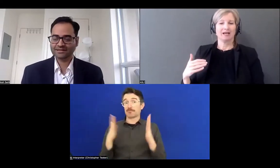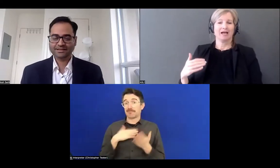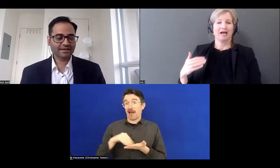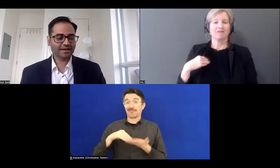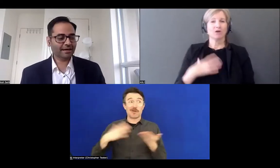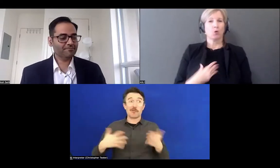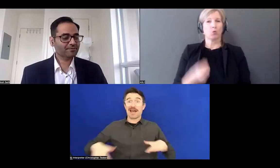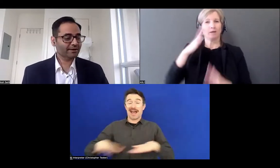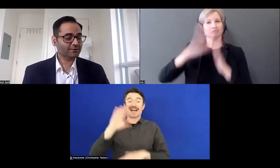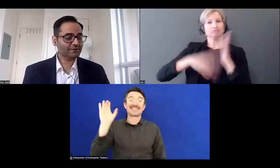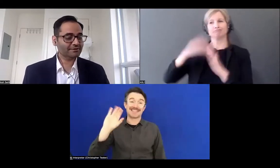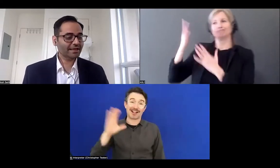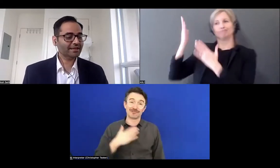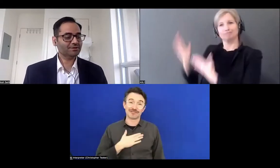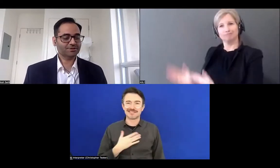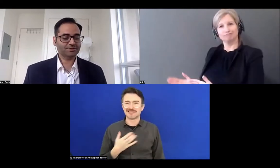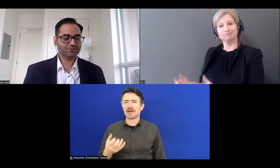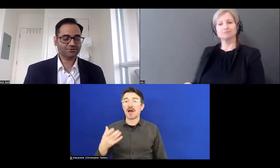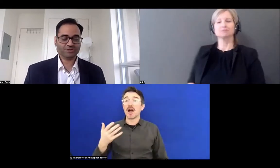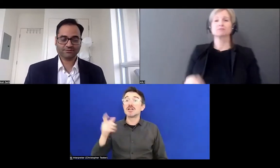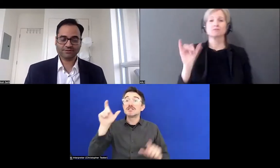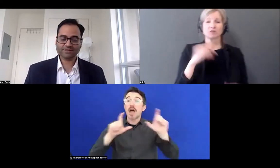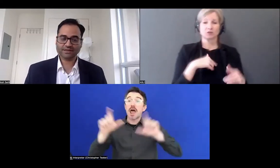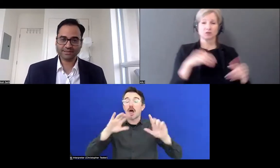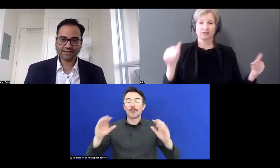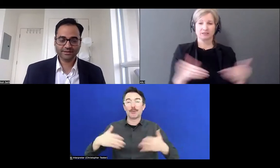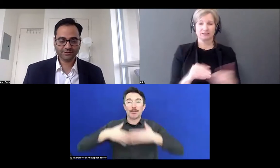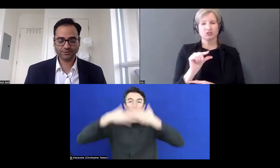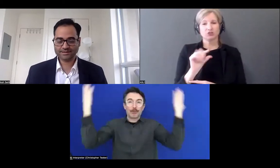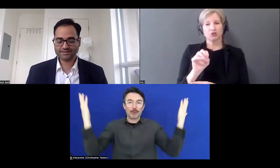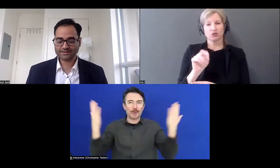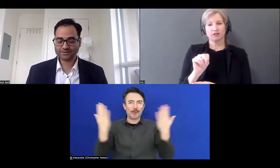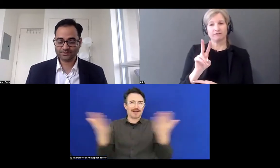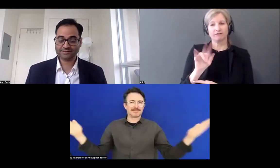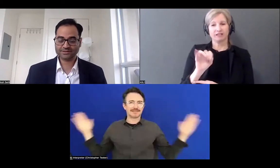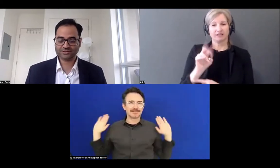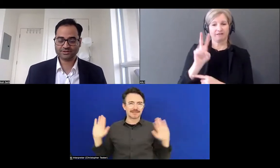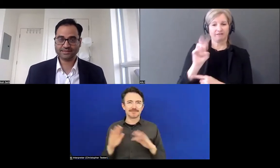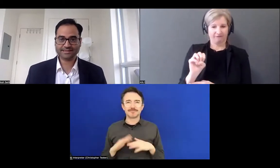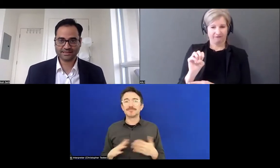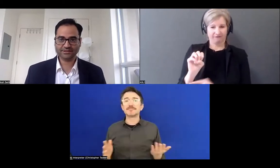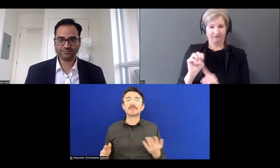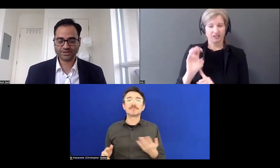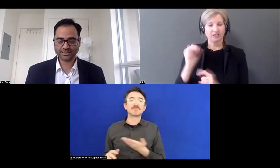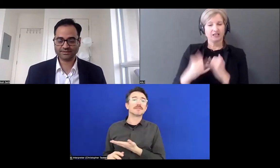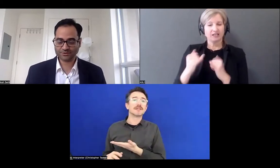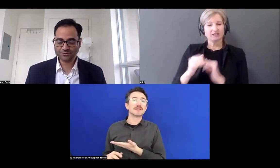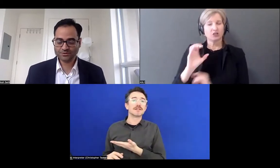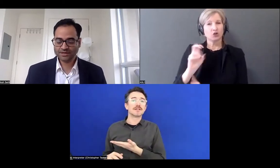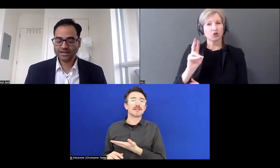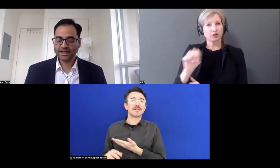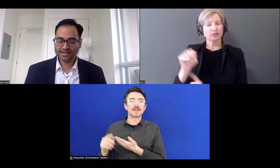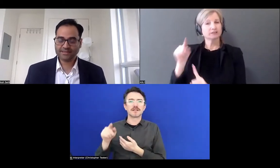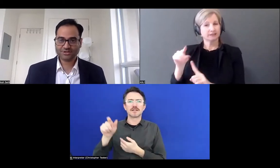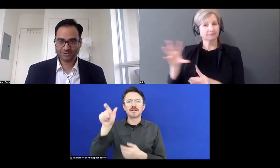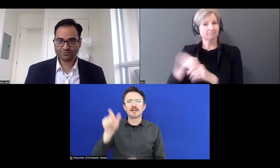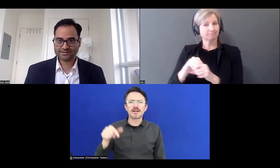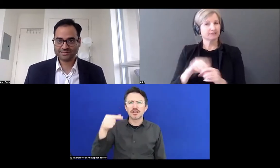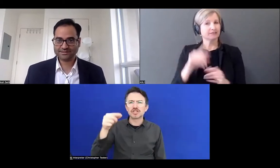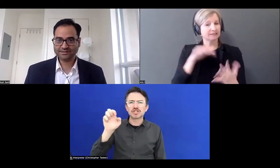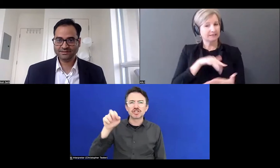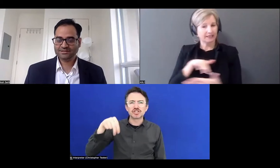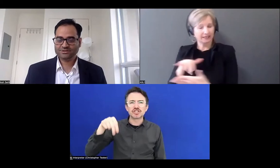walls. I would also like to introduce Genevieve Curry, who is a co-researcher in the study Objective 2 and our